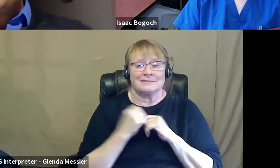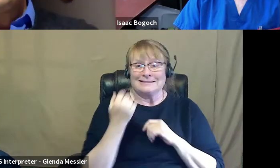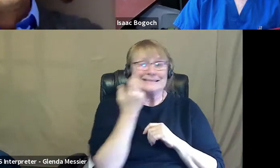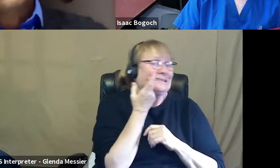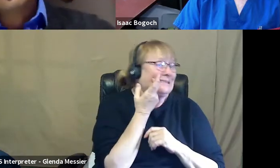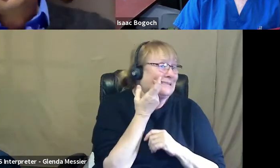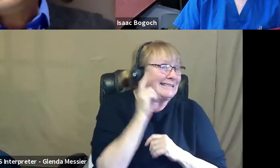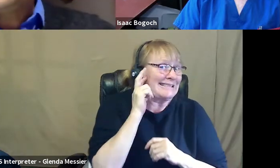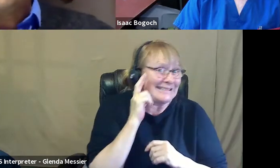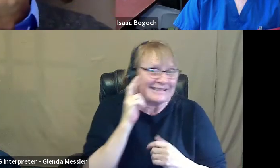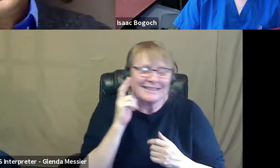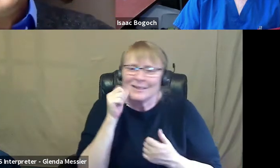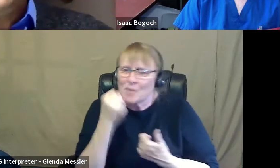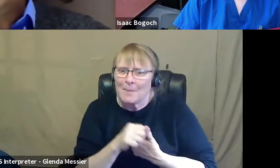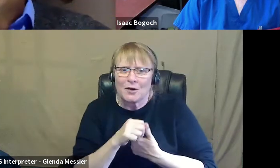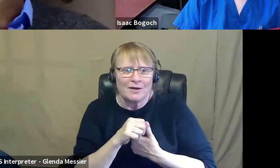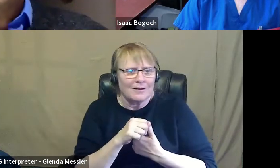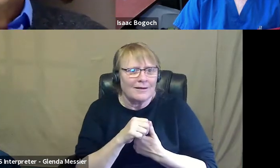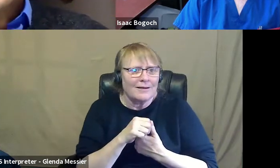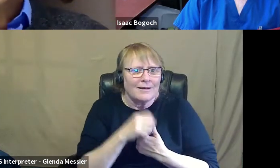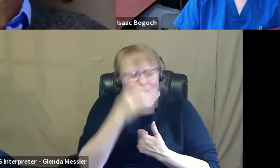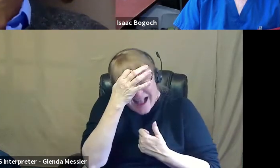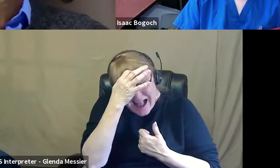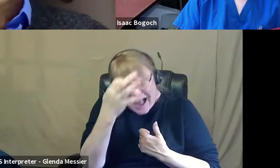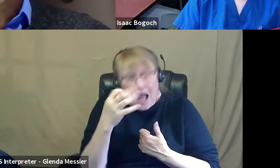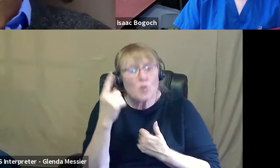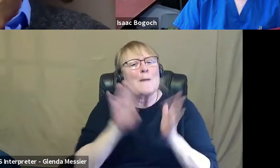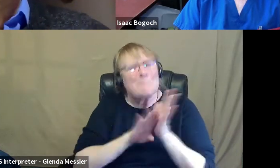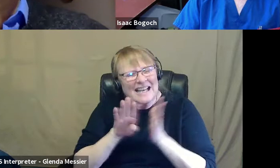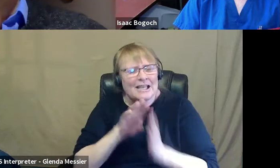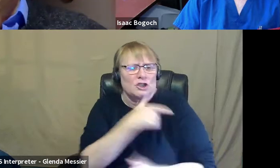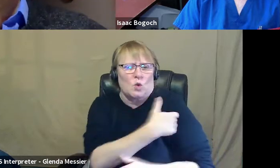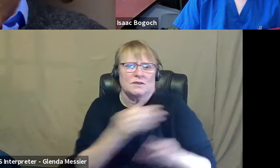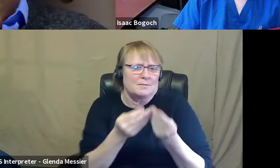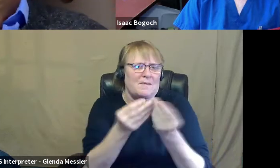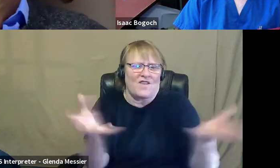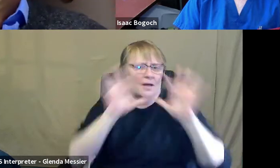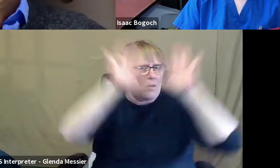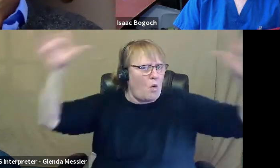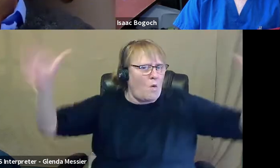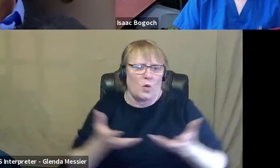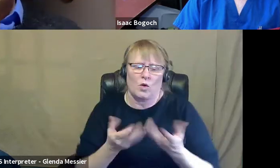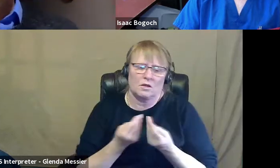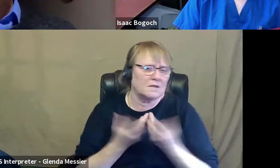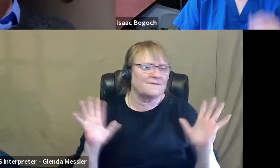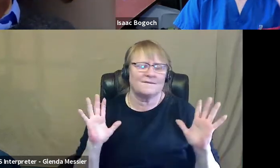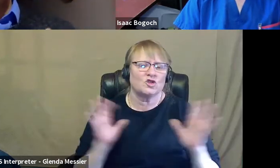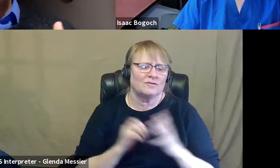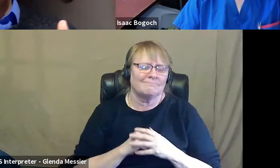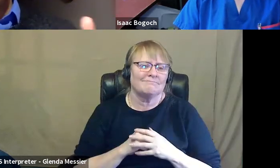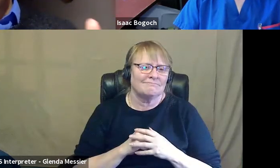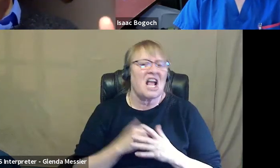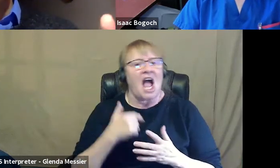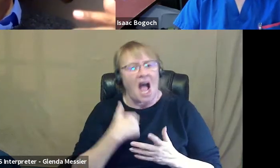ago, remember, there were close to 1 billion doses of vaccine that have been provided worldwide, right? And I would argue there